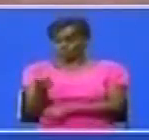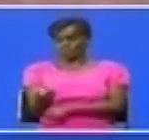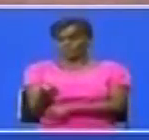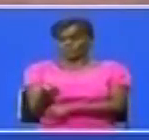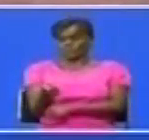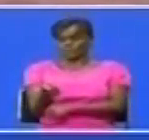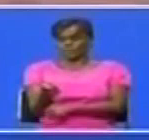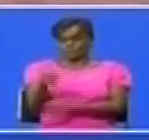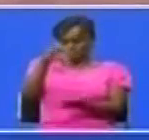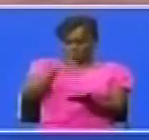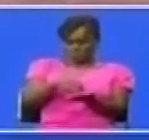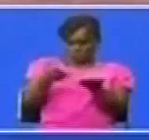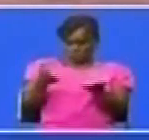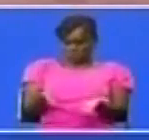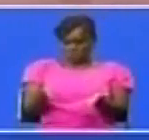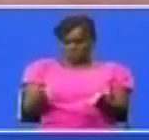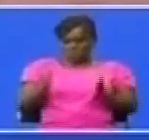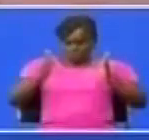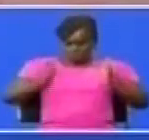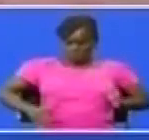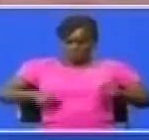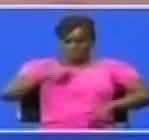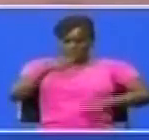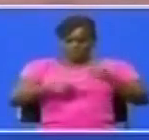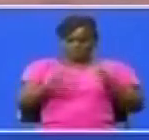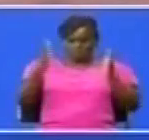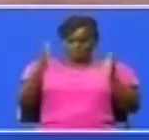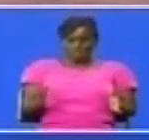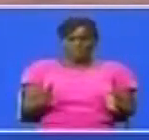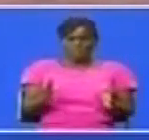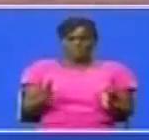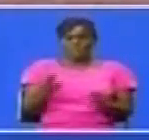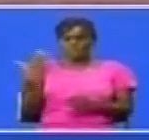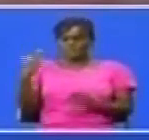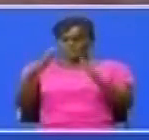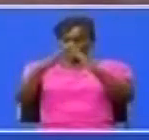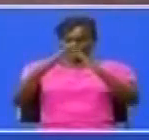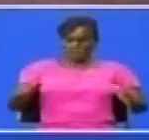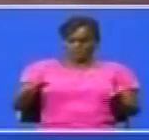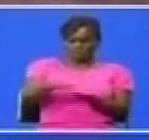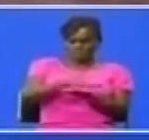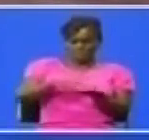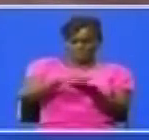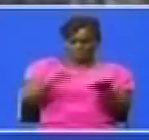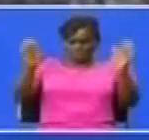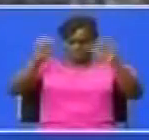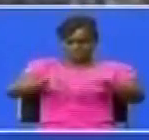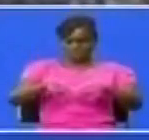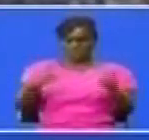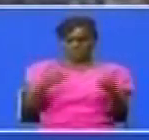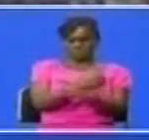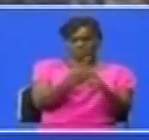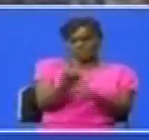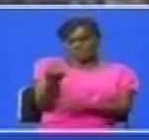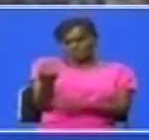As it stands, human activity contributes to the majority of greenhouse emissions, primarily through burning fossil fuel, with a